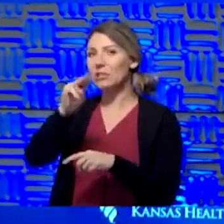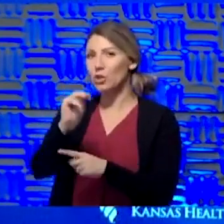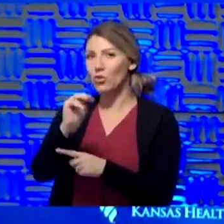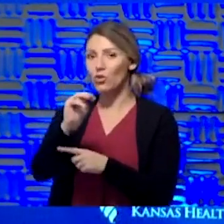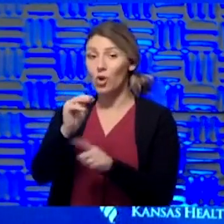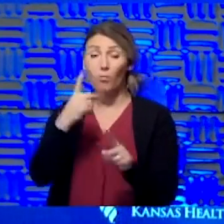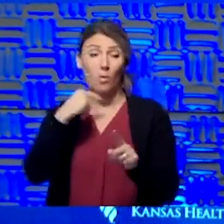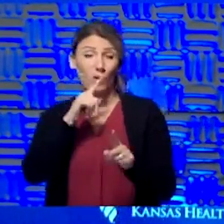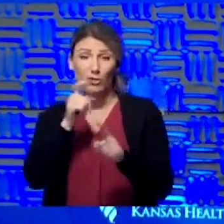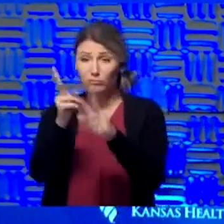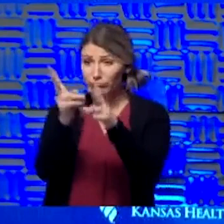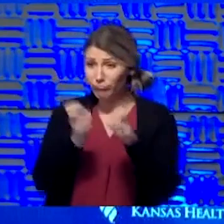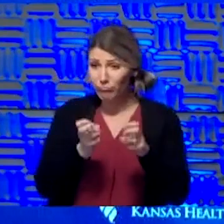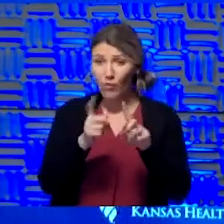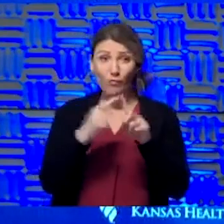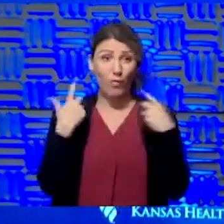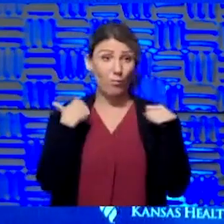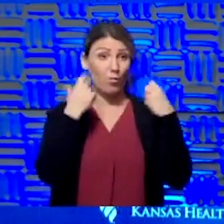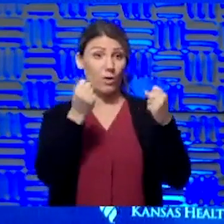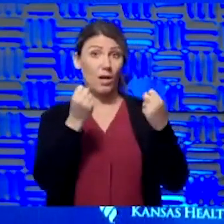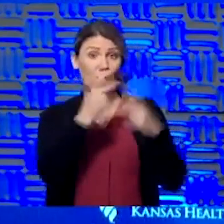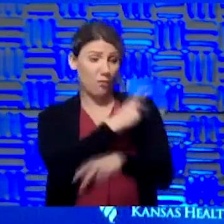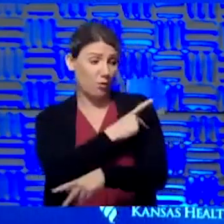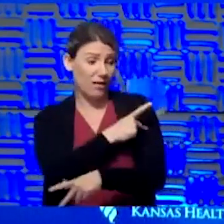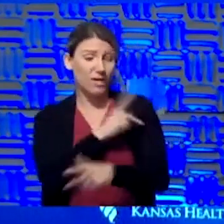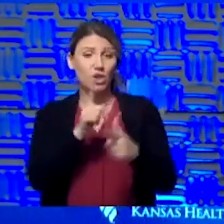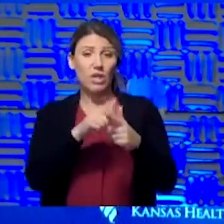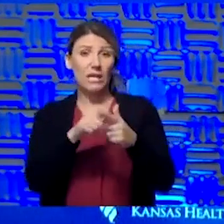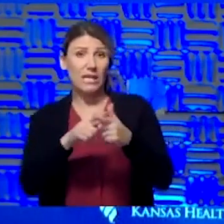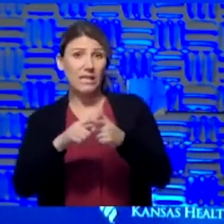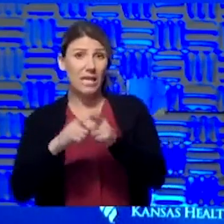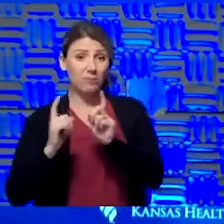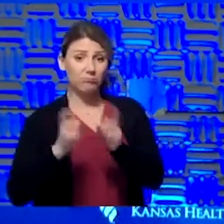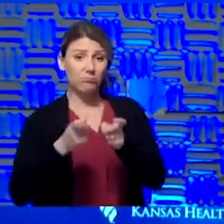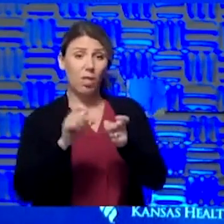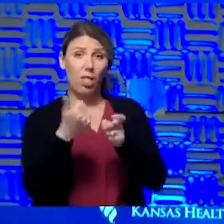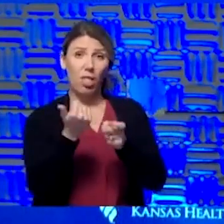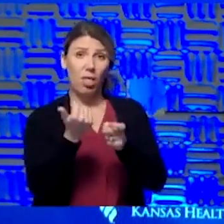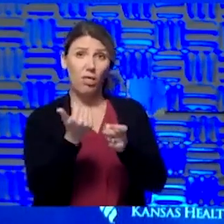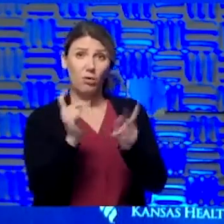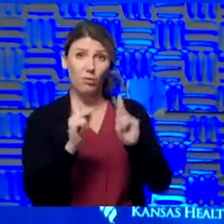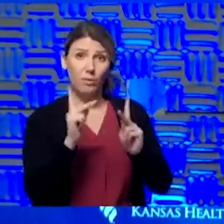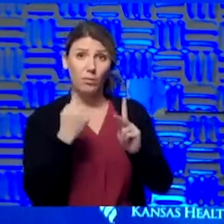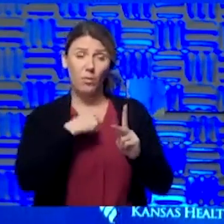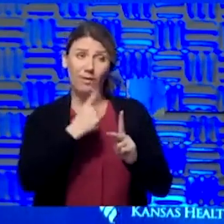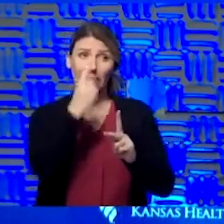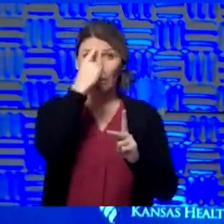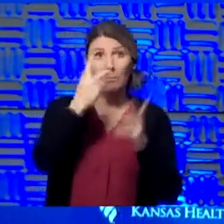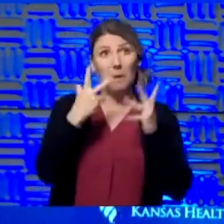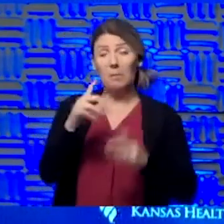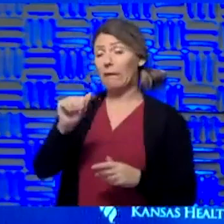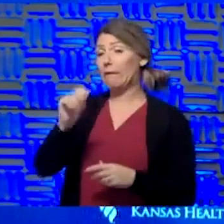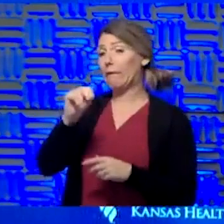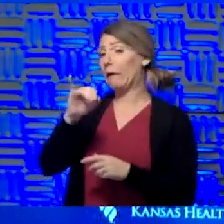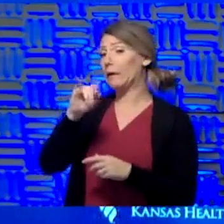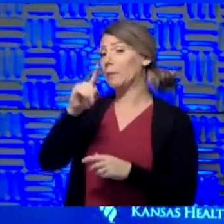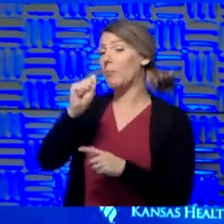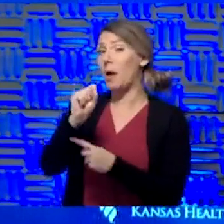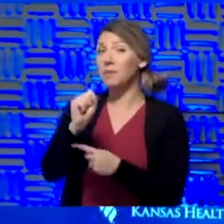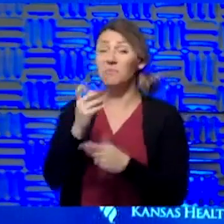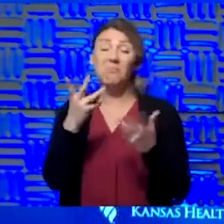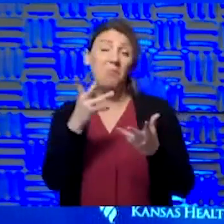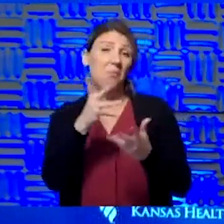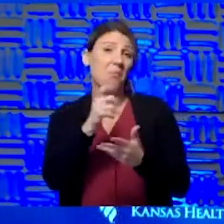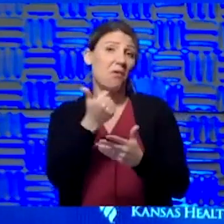We're just taking that from recovered patients and then giving it to others. And sometimes we think it's antibodies. Sometimes there may be other factors. And so